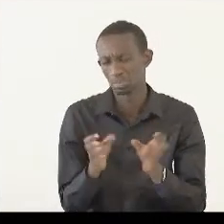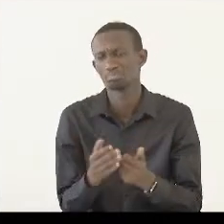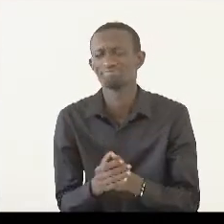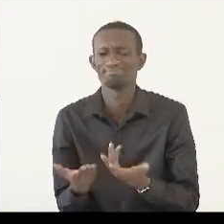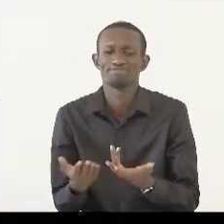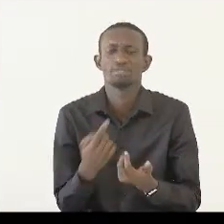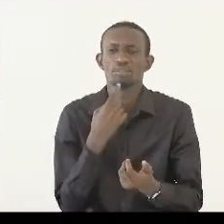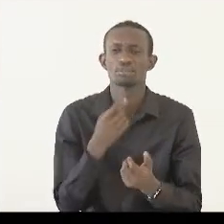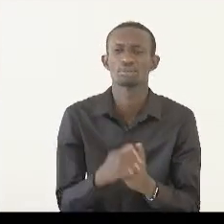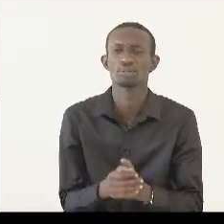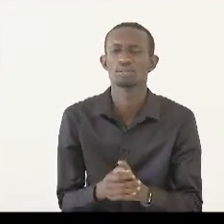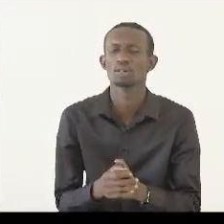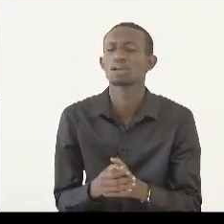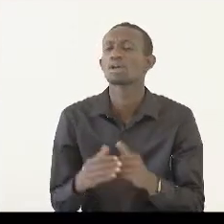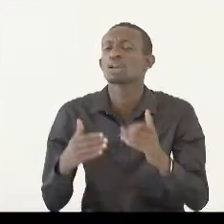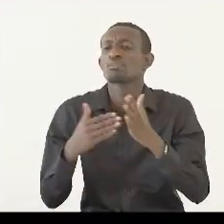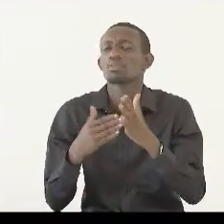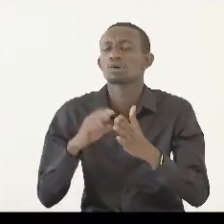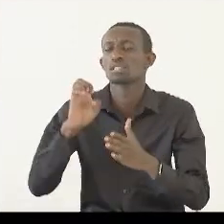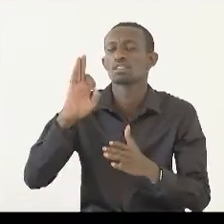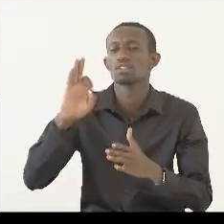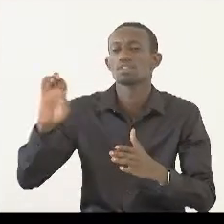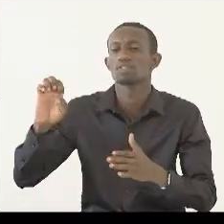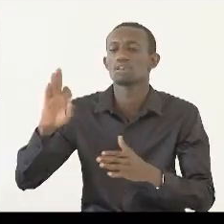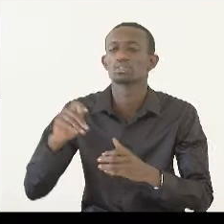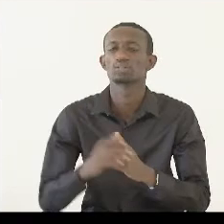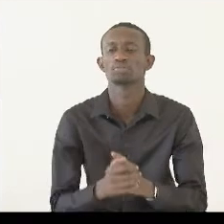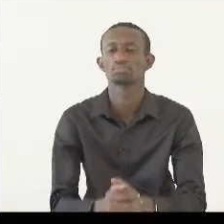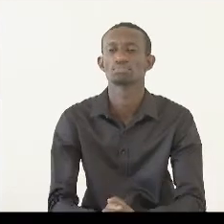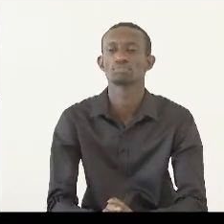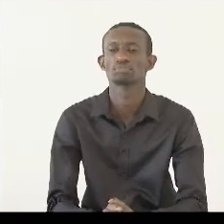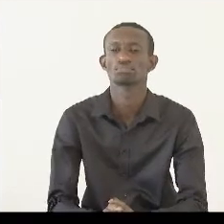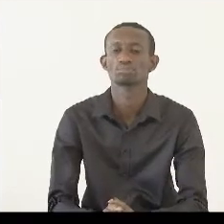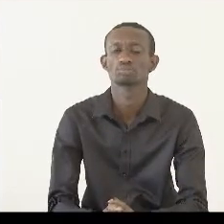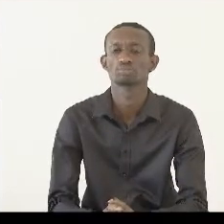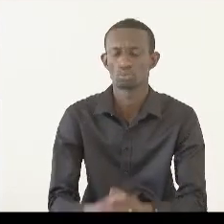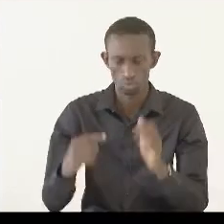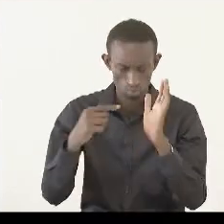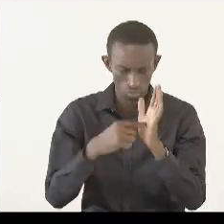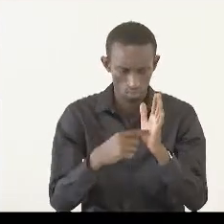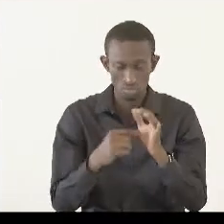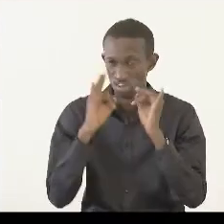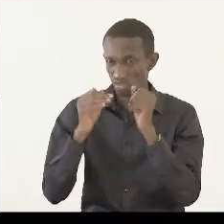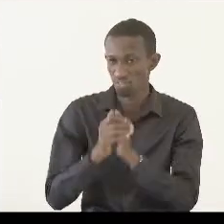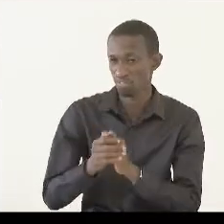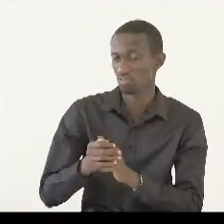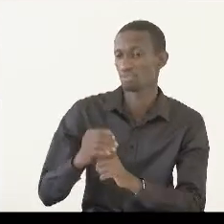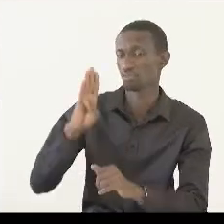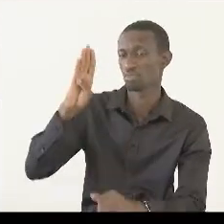said. The effect of the substituents, carboxylic acids. For example, if it is benzene,